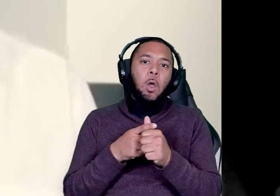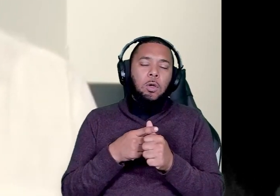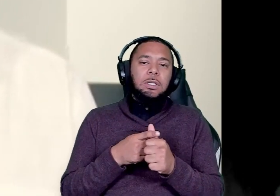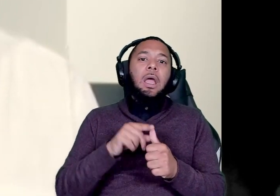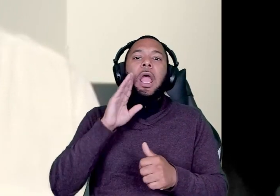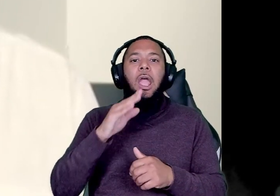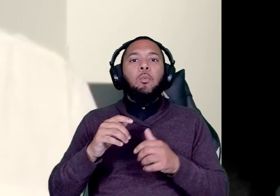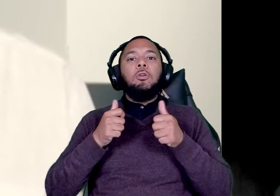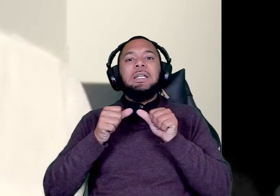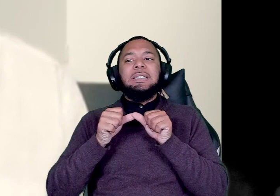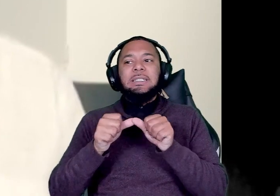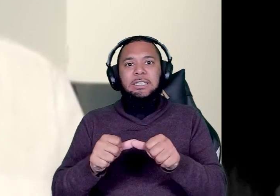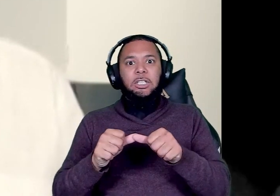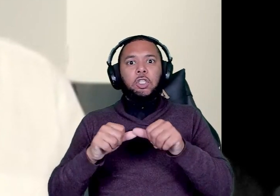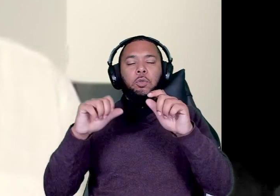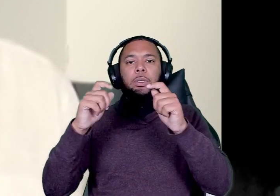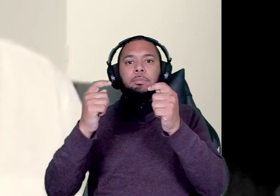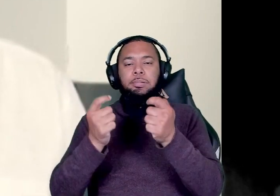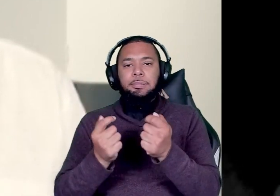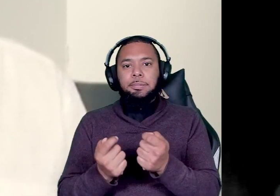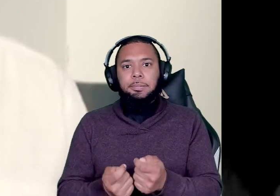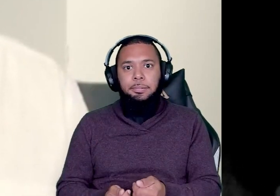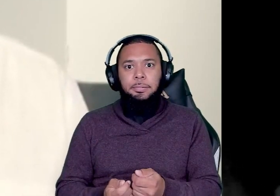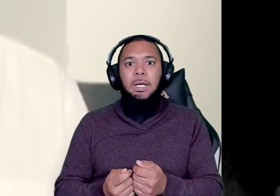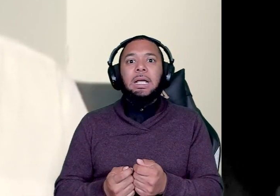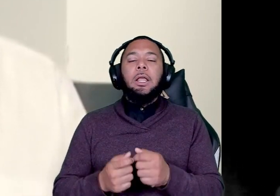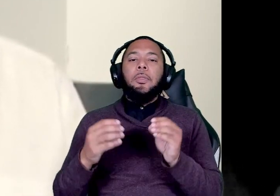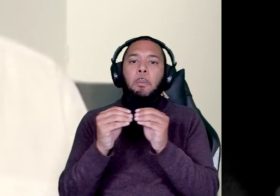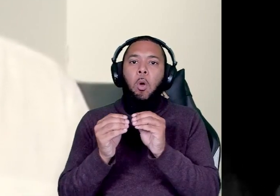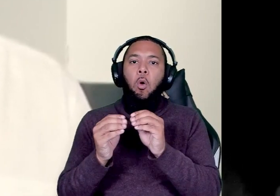And again, climate change and loss of species in the tropical